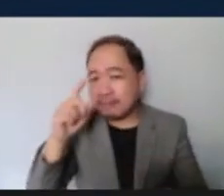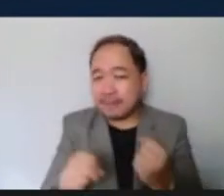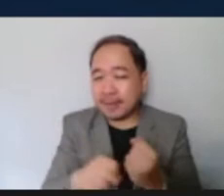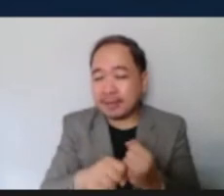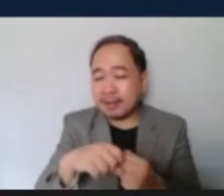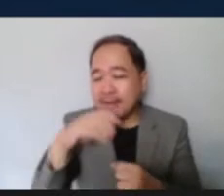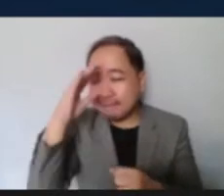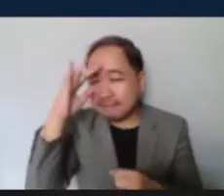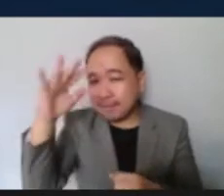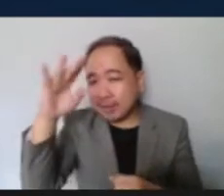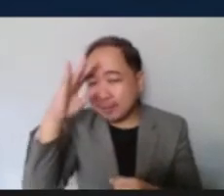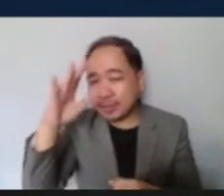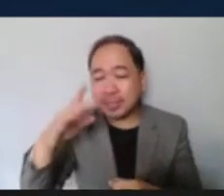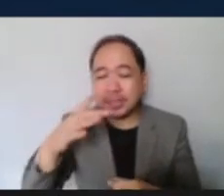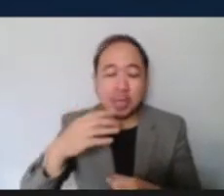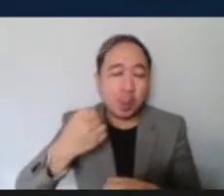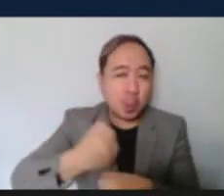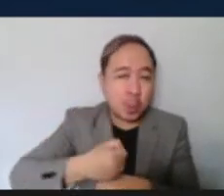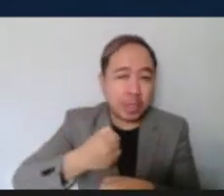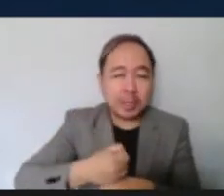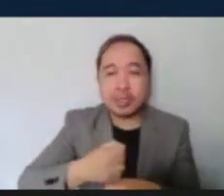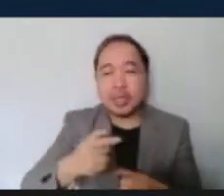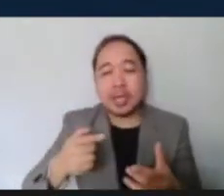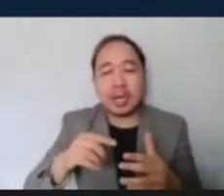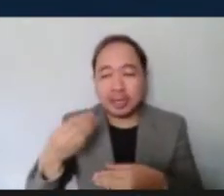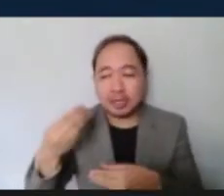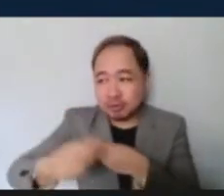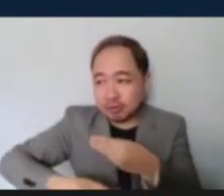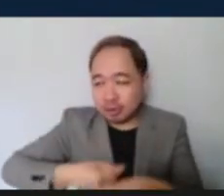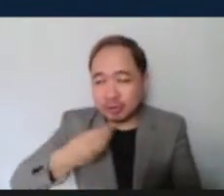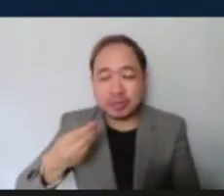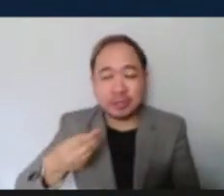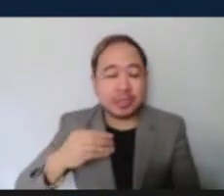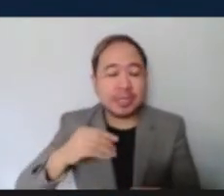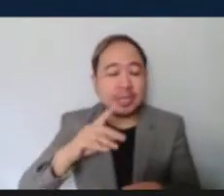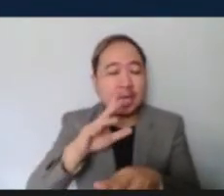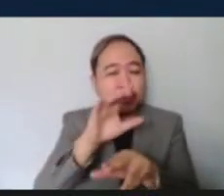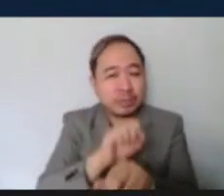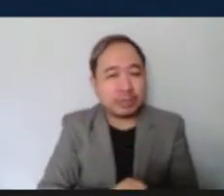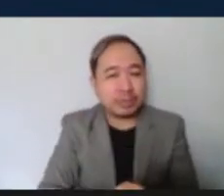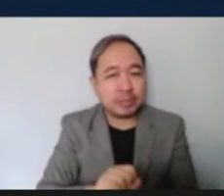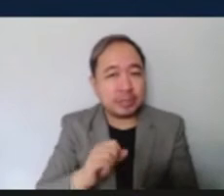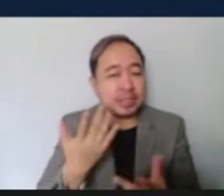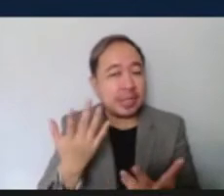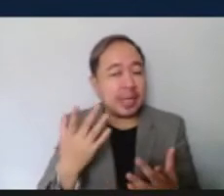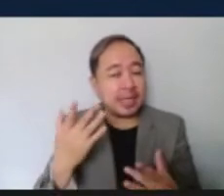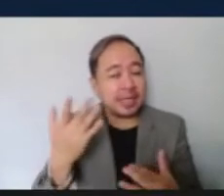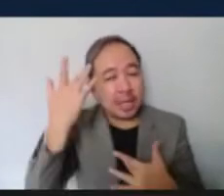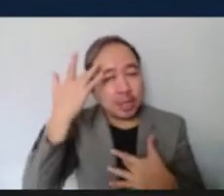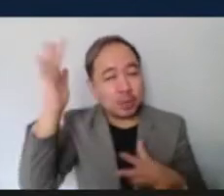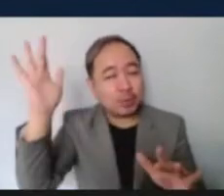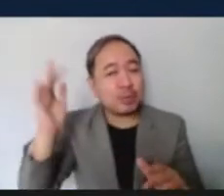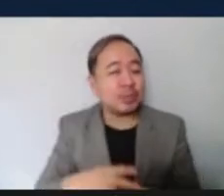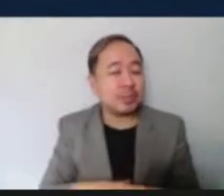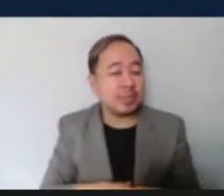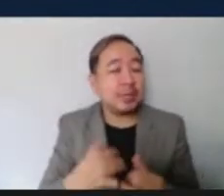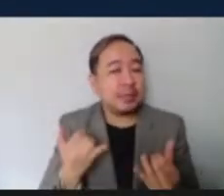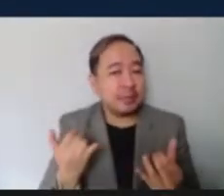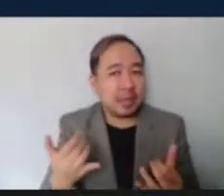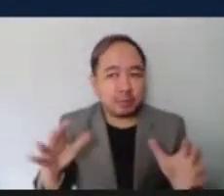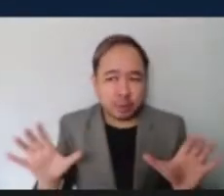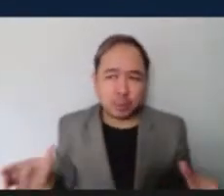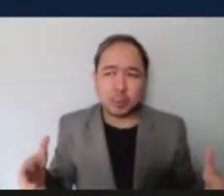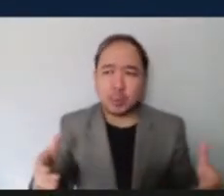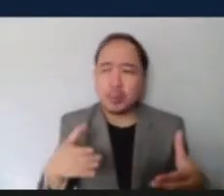movements workforces Generations traditions and cultures the summit gathered people from across the world to create new ways to work